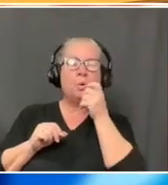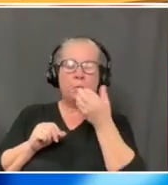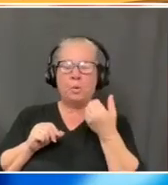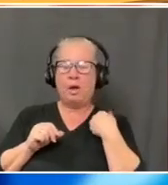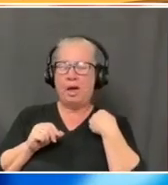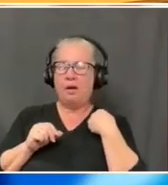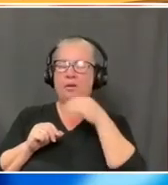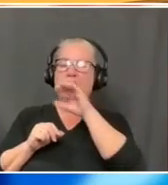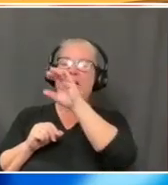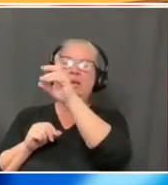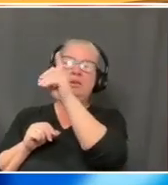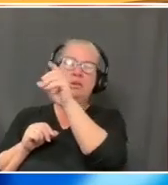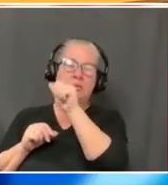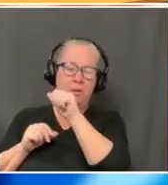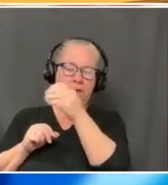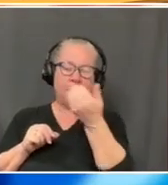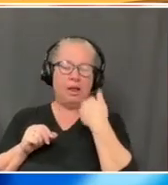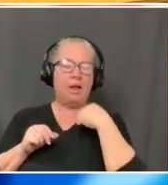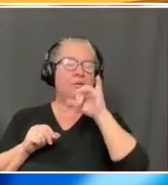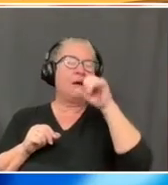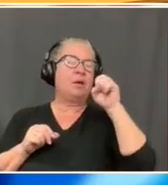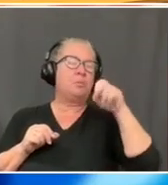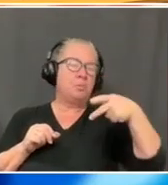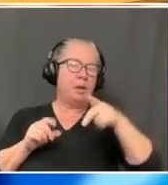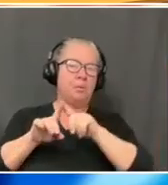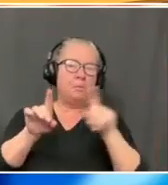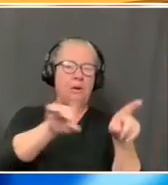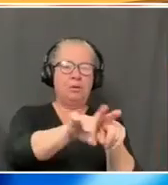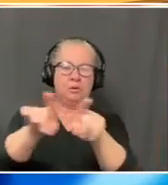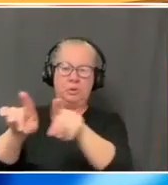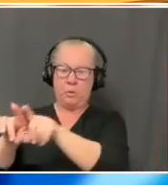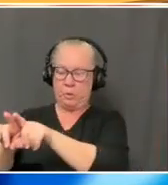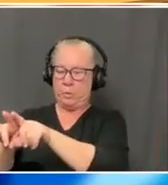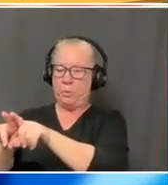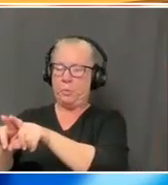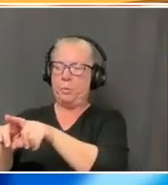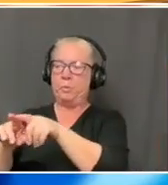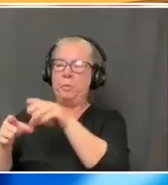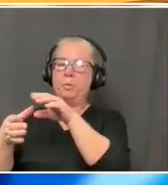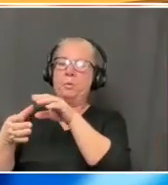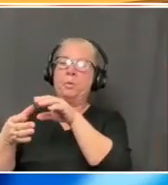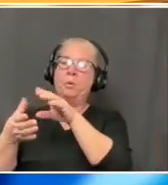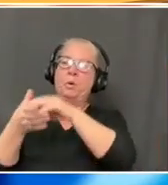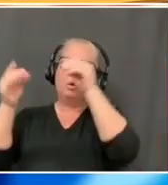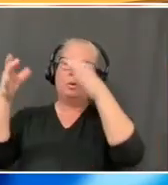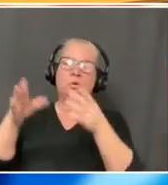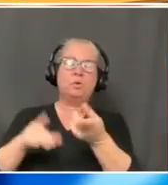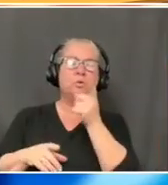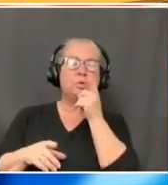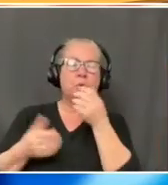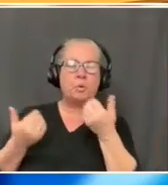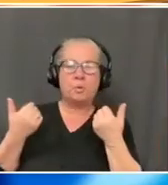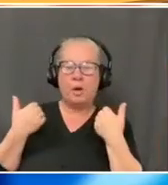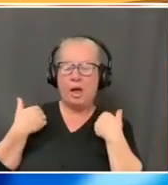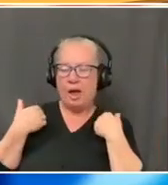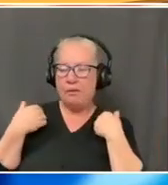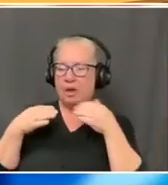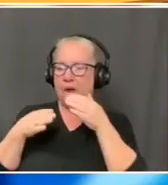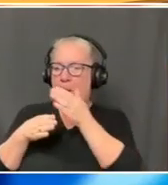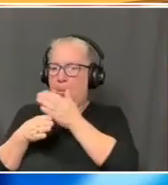IEP, but also that students with more moderate to severe needs. And so there is also, and this is also a national